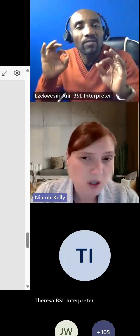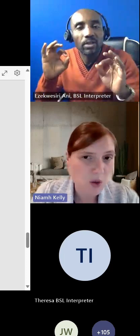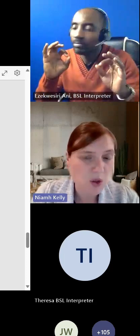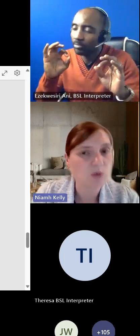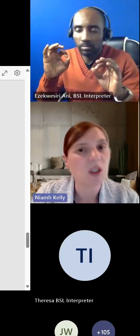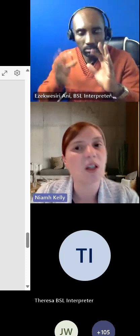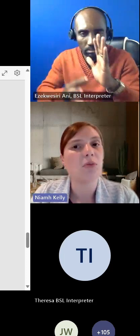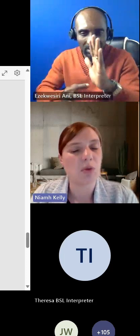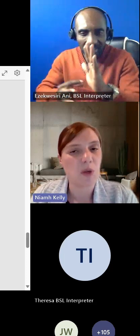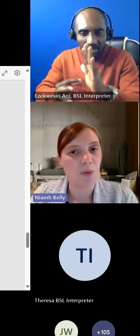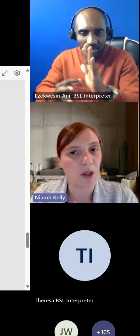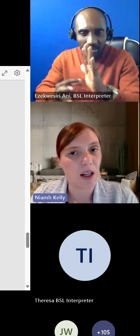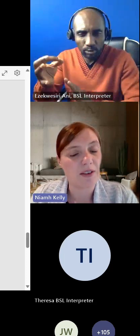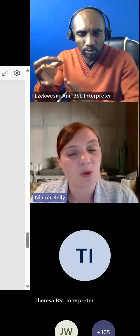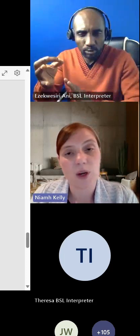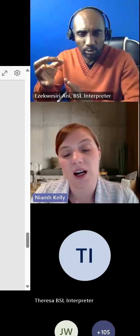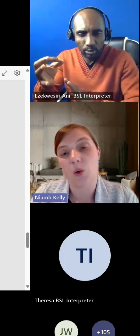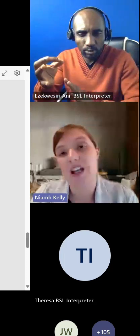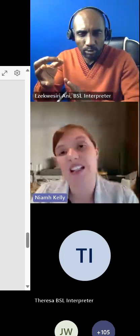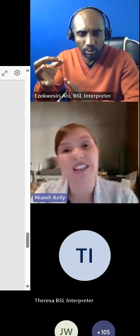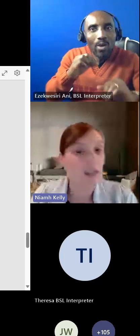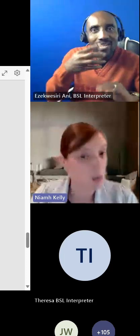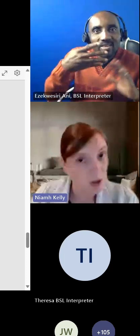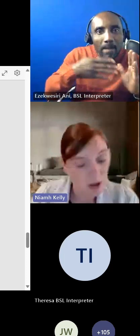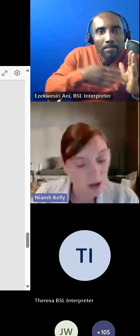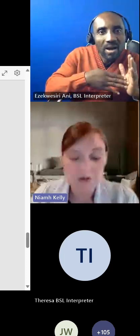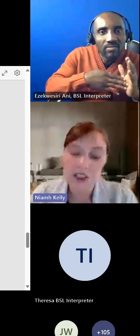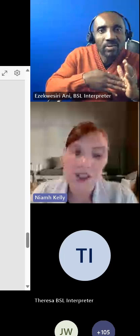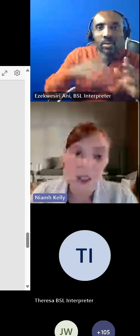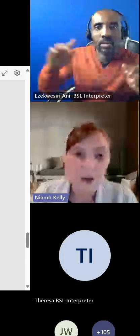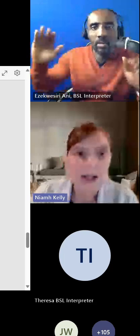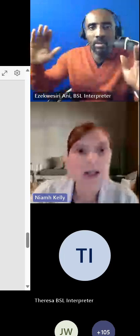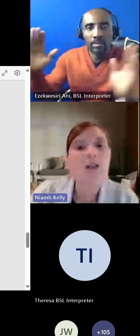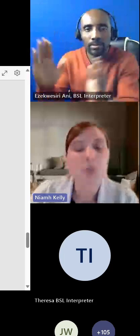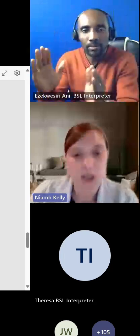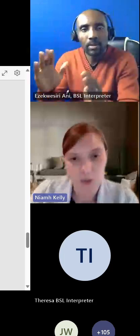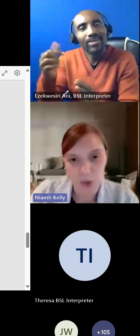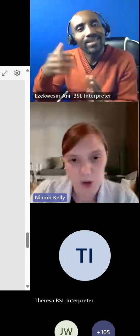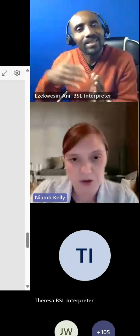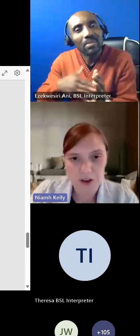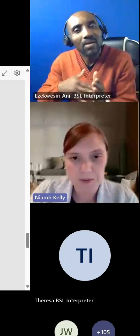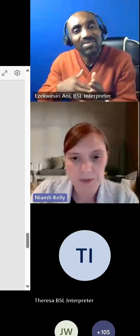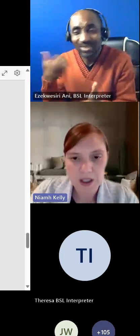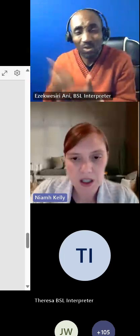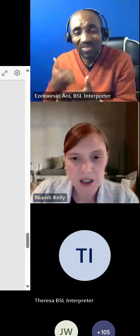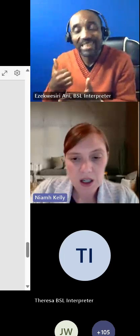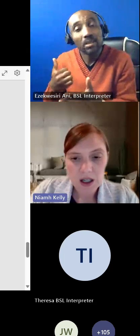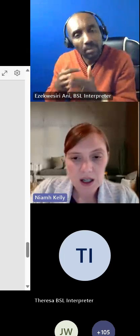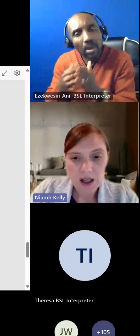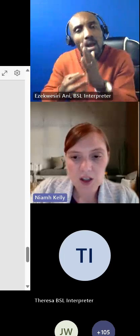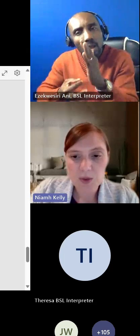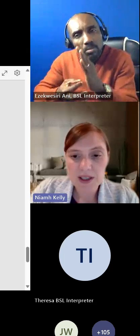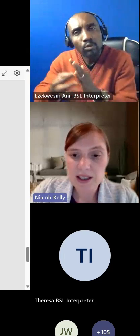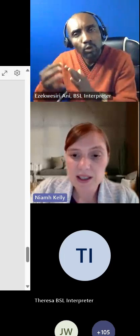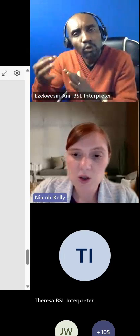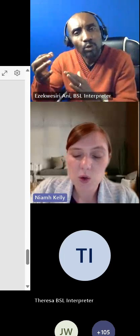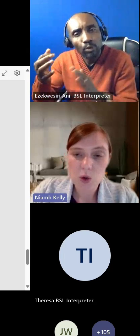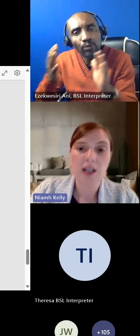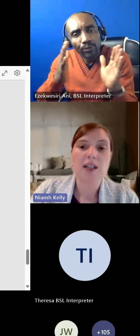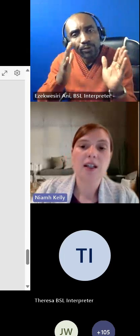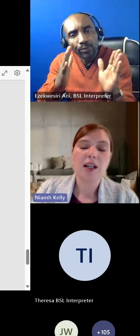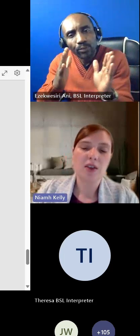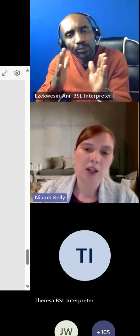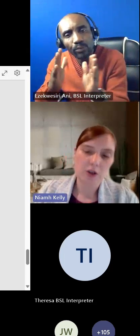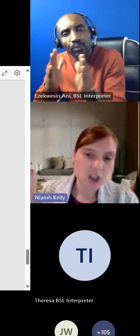waiting 9 months for something, maybe people are waiting 6 months. Still not great, but it's improved. And to be